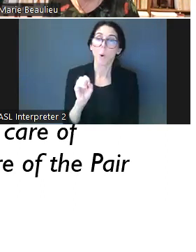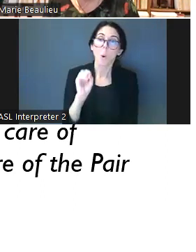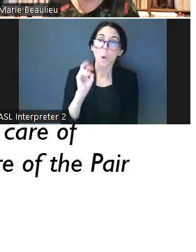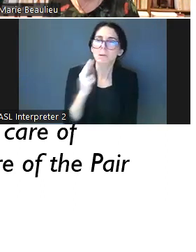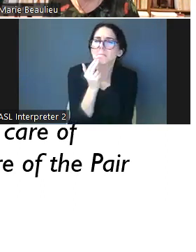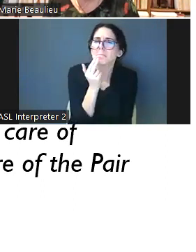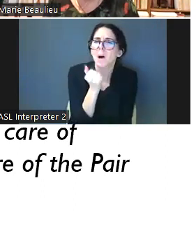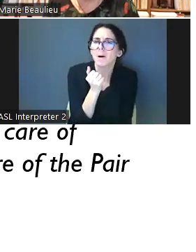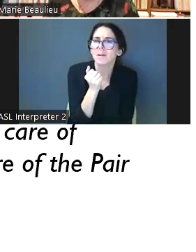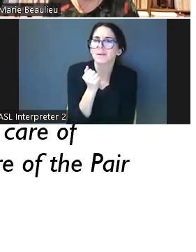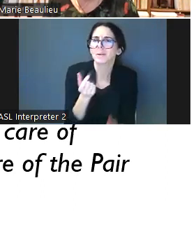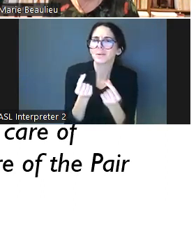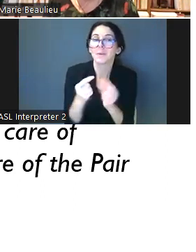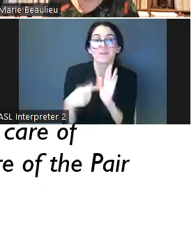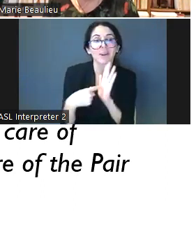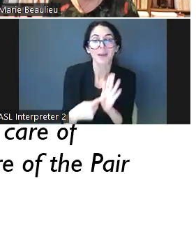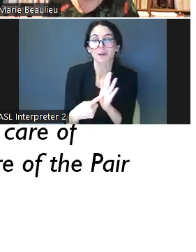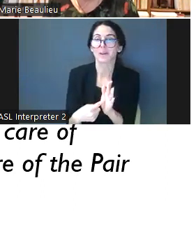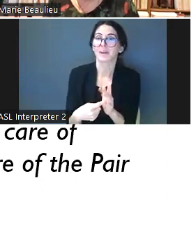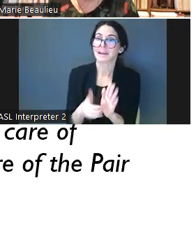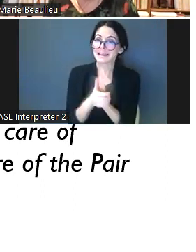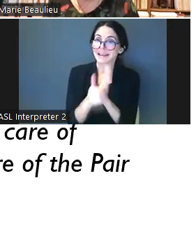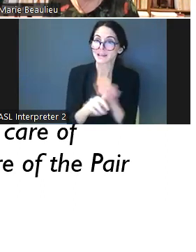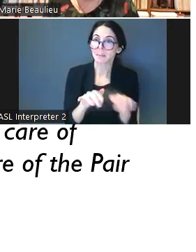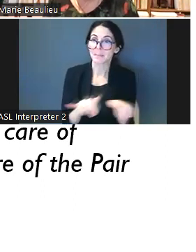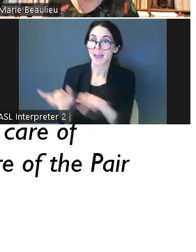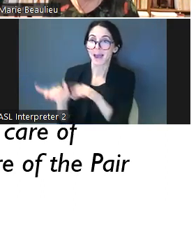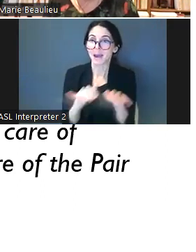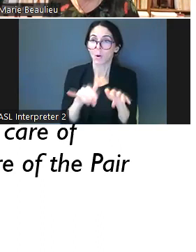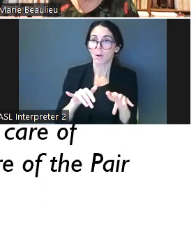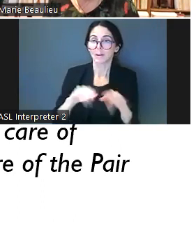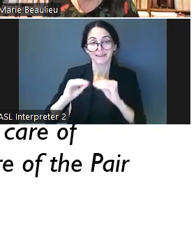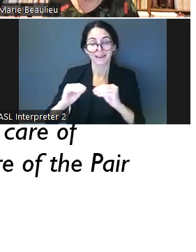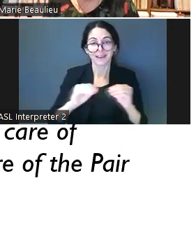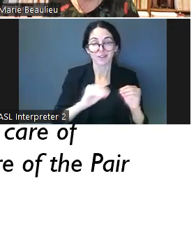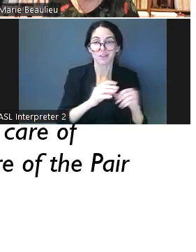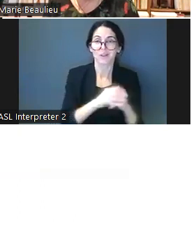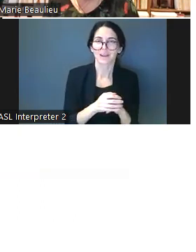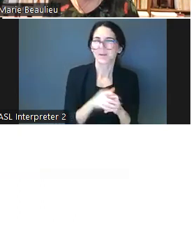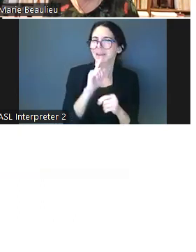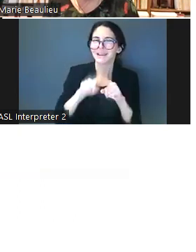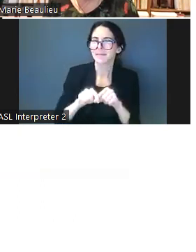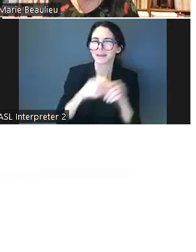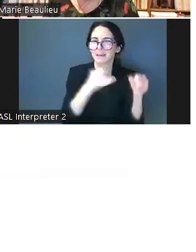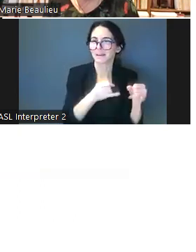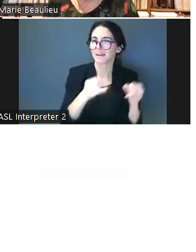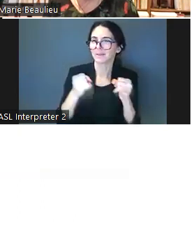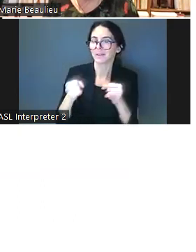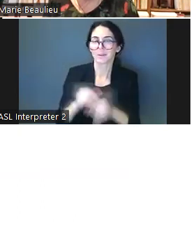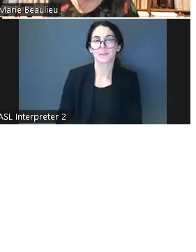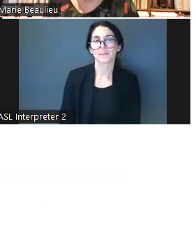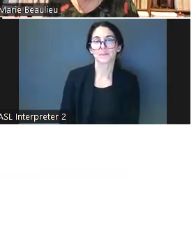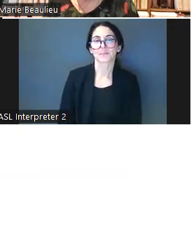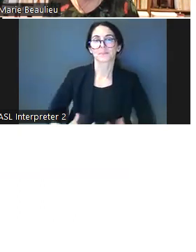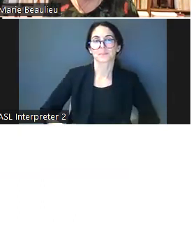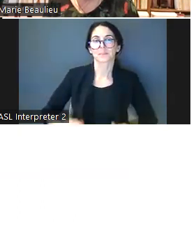pianist who give piano lesson. It can be very different from person to person. And for residents,